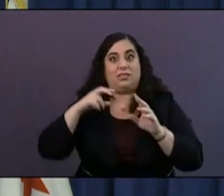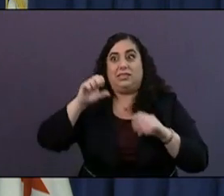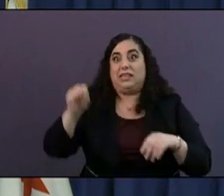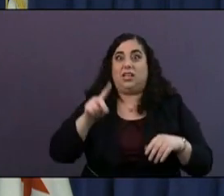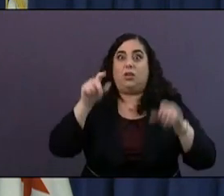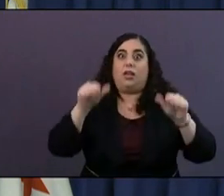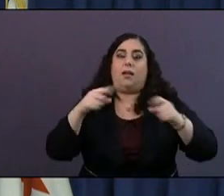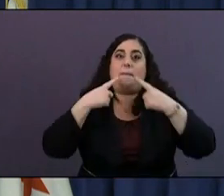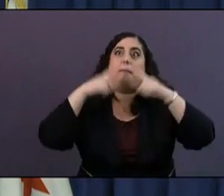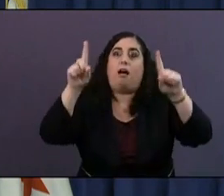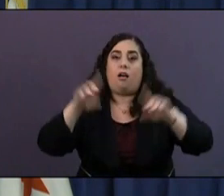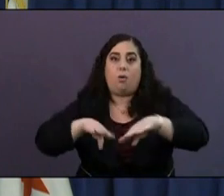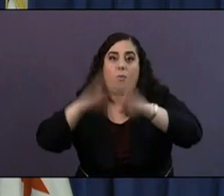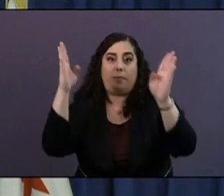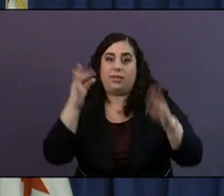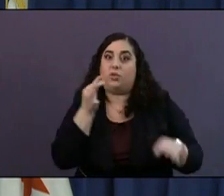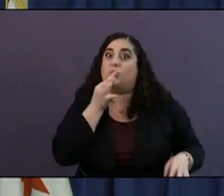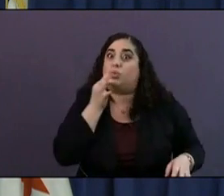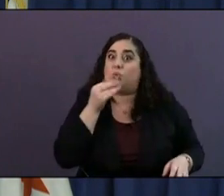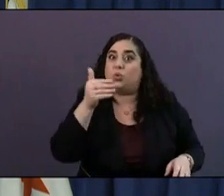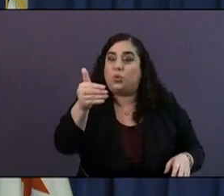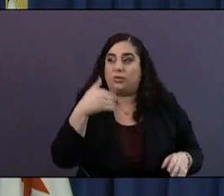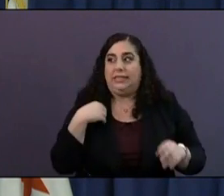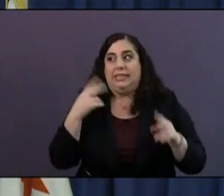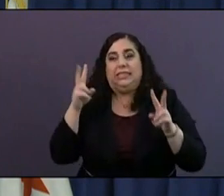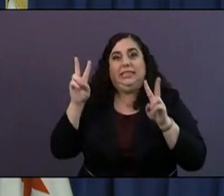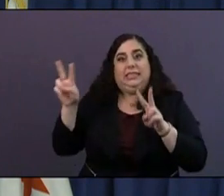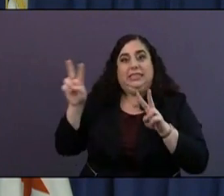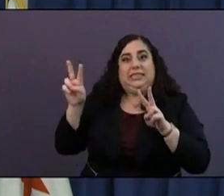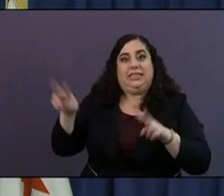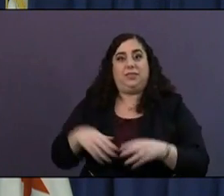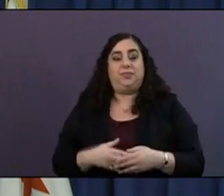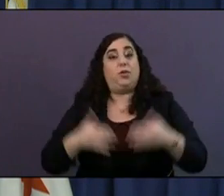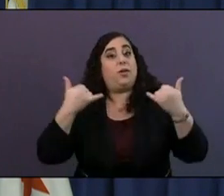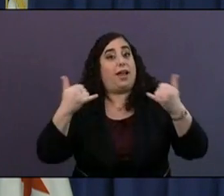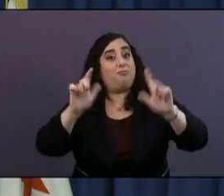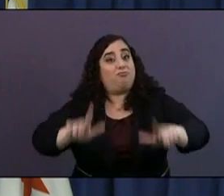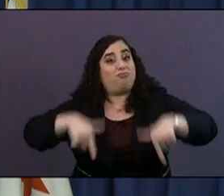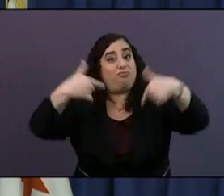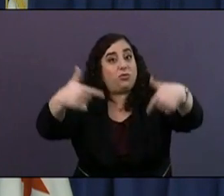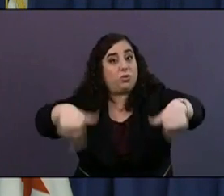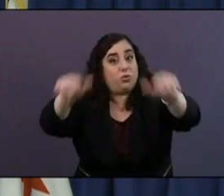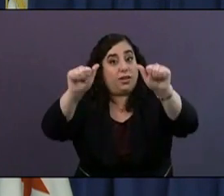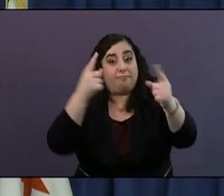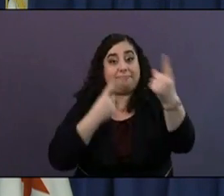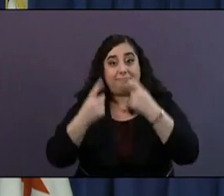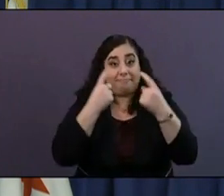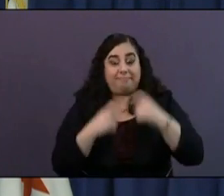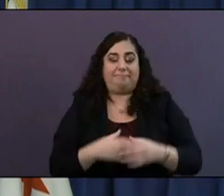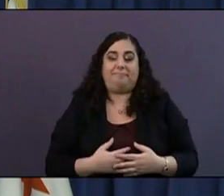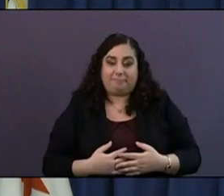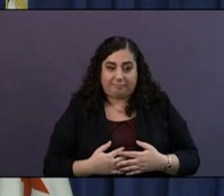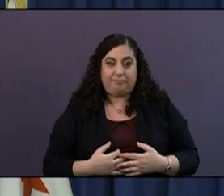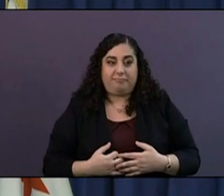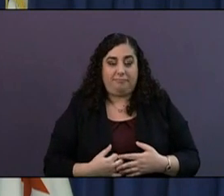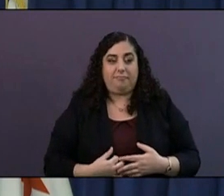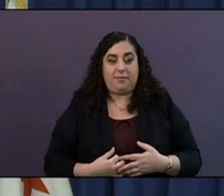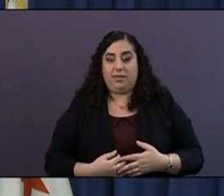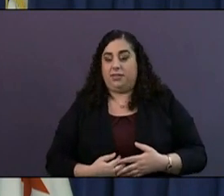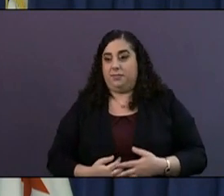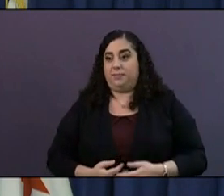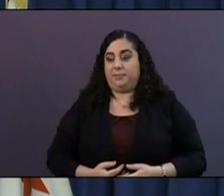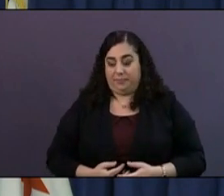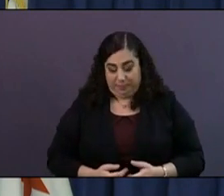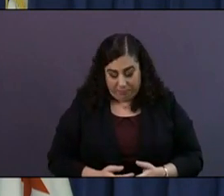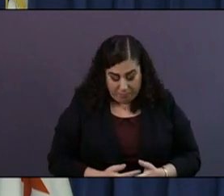thing. And with that, I will pause for any questions from any members of the media. And today's first question comes from Lori Weisberg